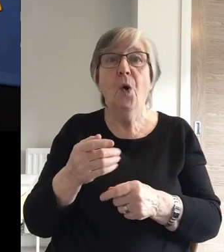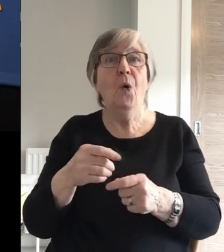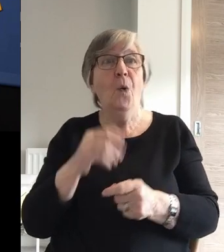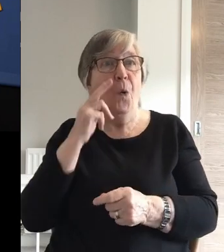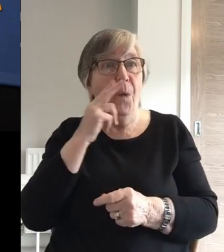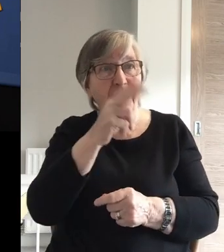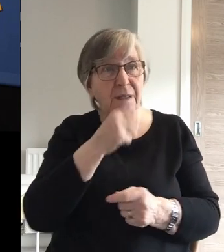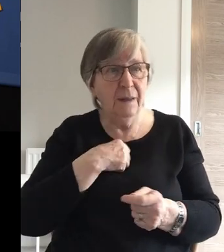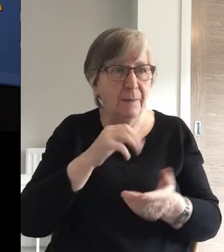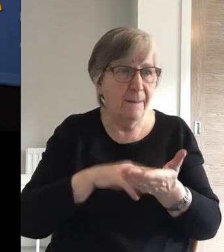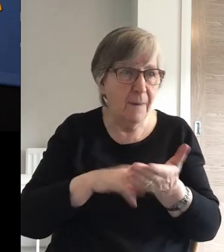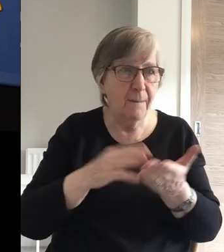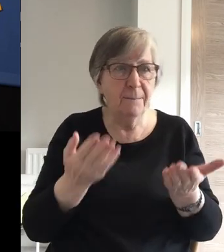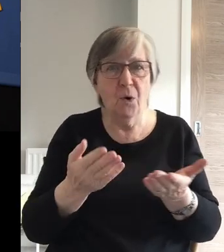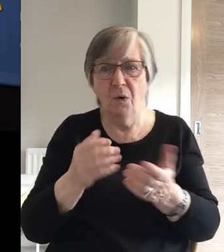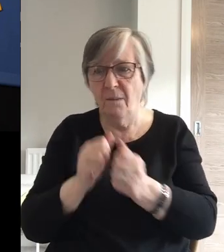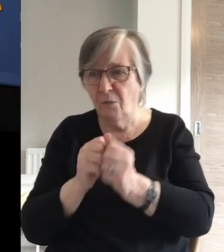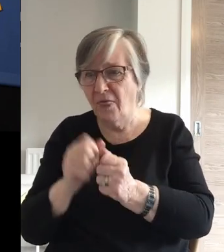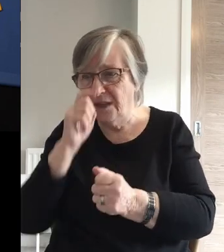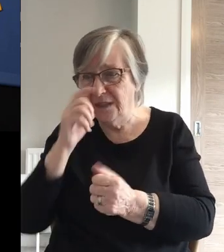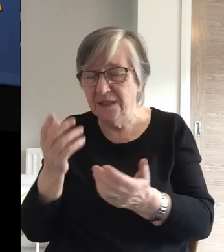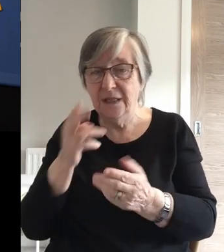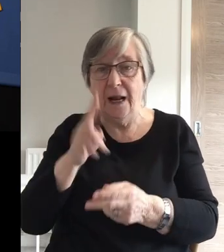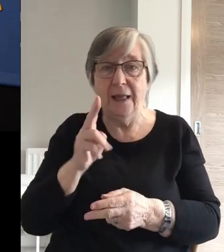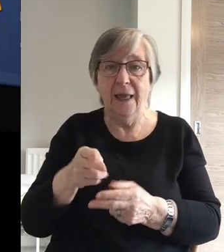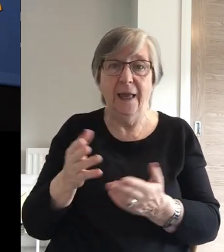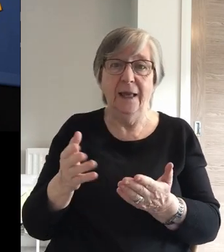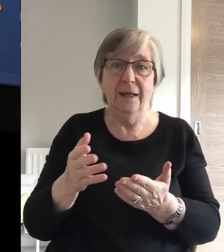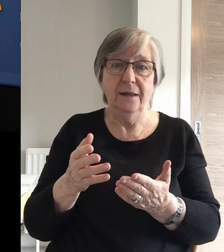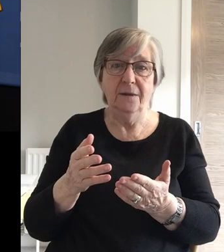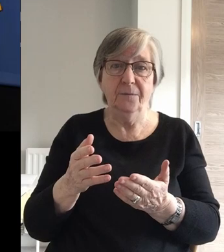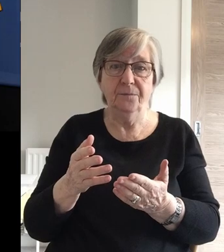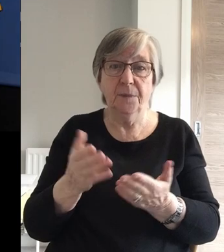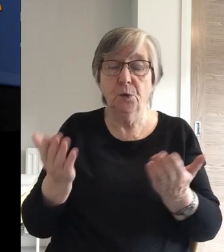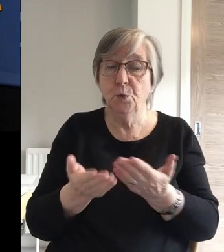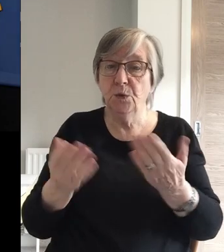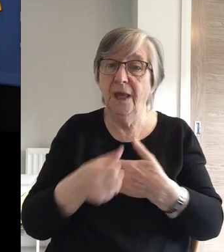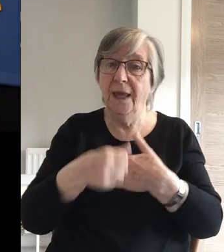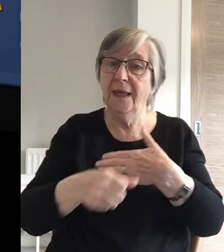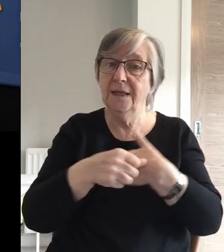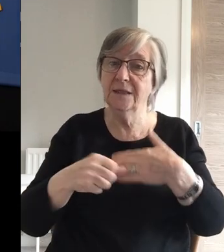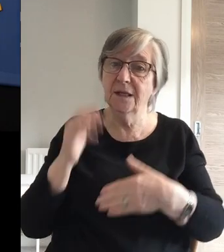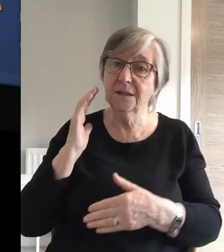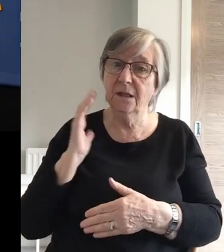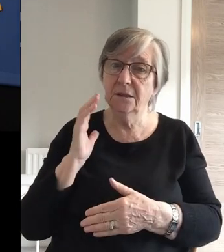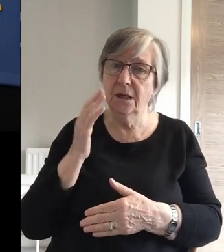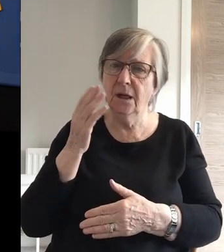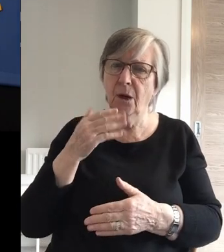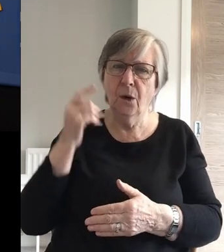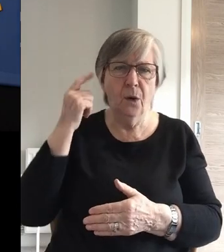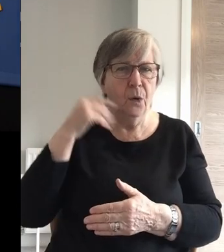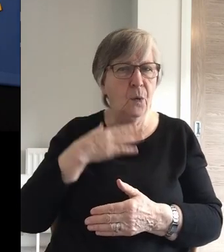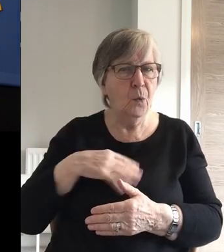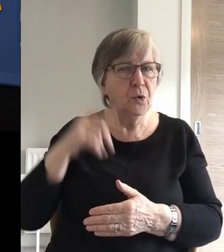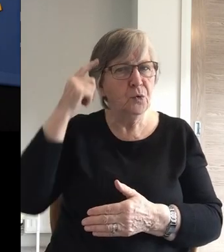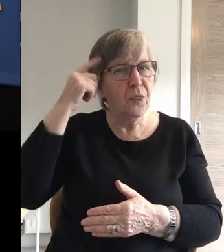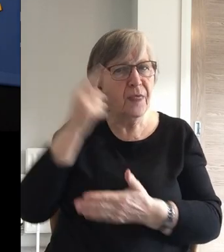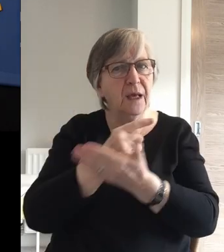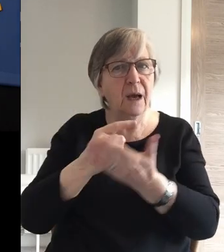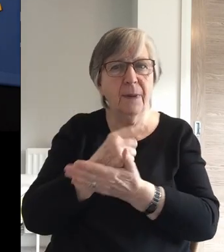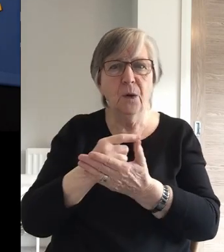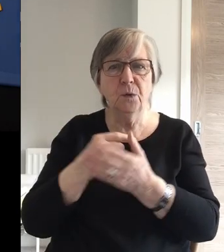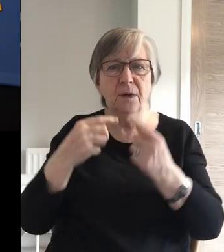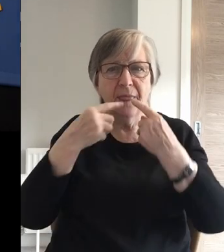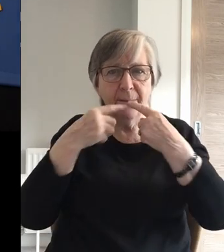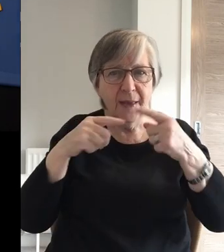as if nothing had changed. And today on Easter Sunday, I want to reflect on how the message and